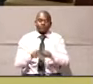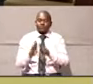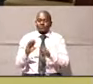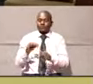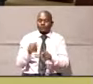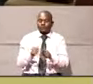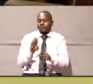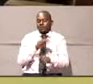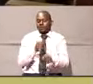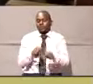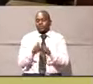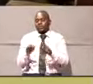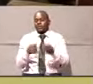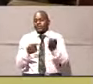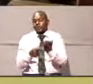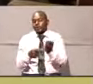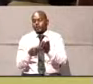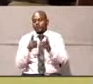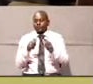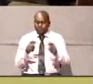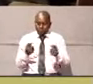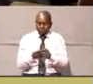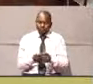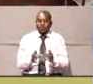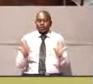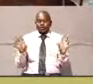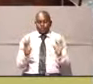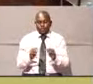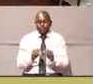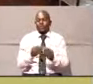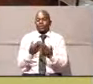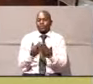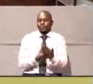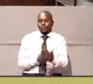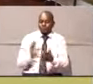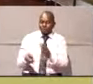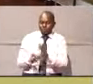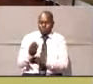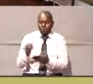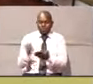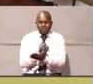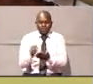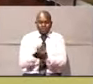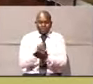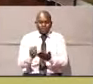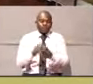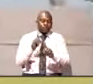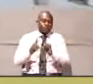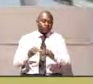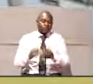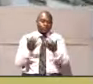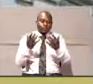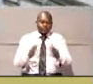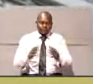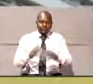authority has asked the technical team to make a comprehensive report on the root causes of this illegality. I'm Navka